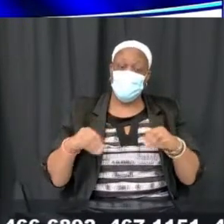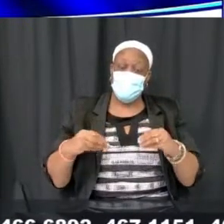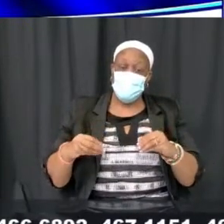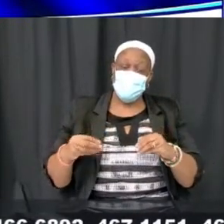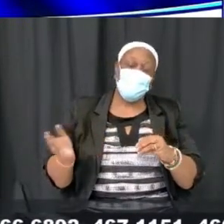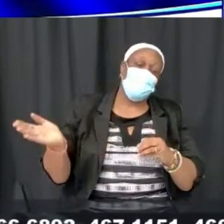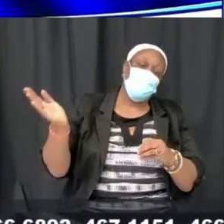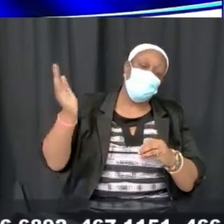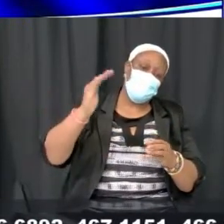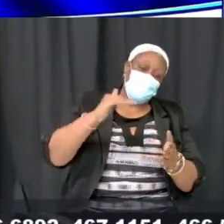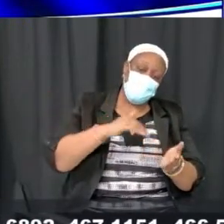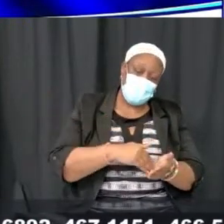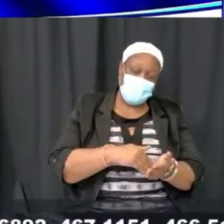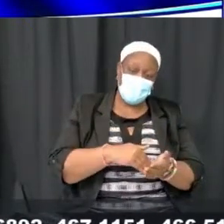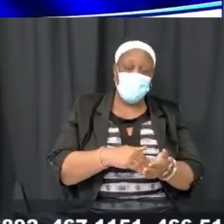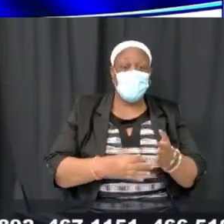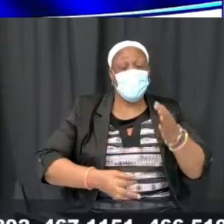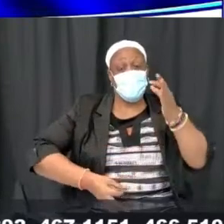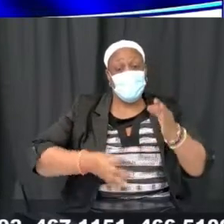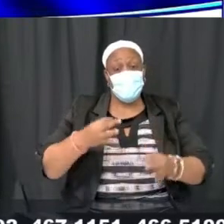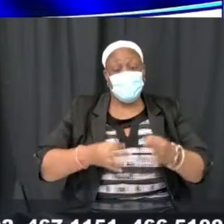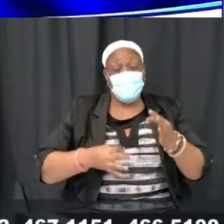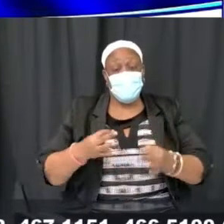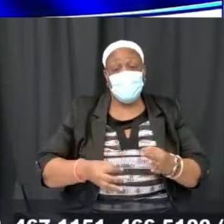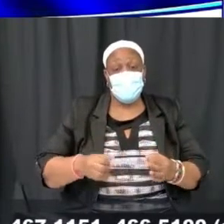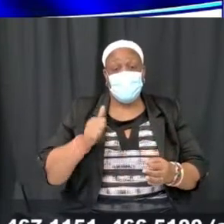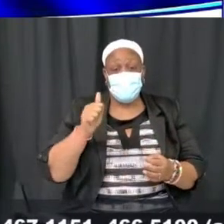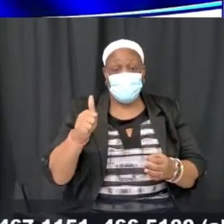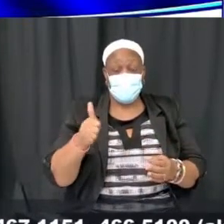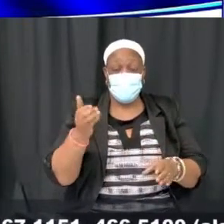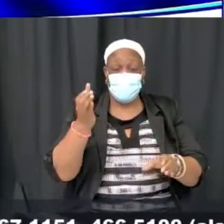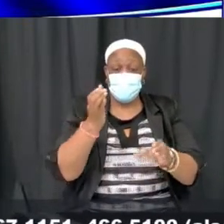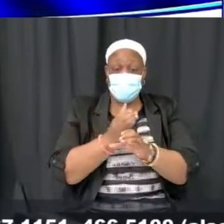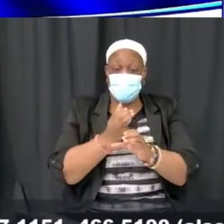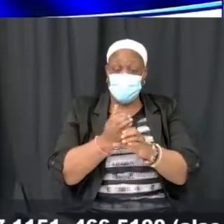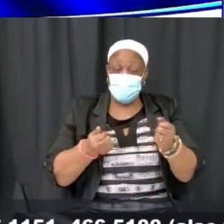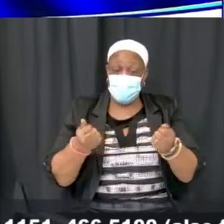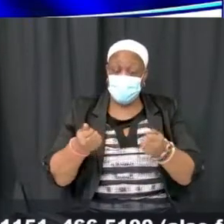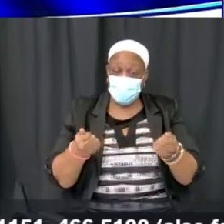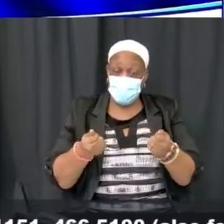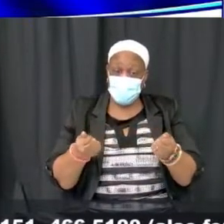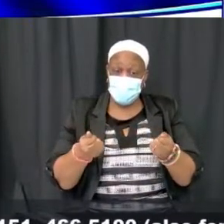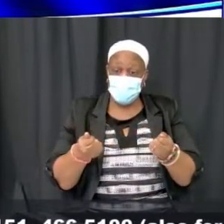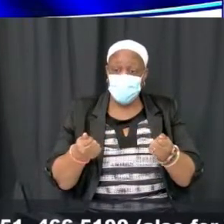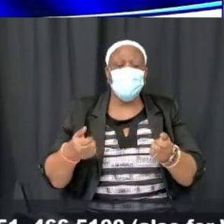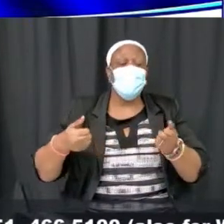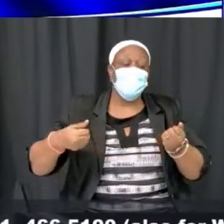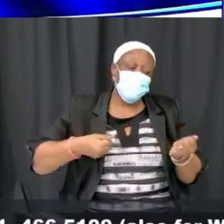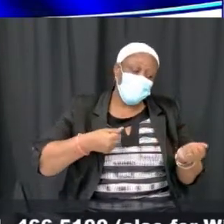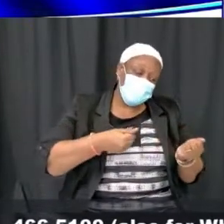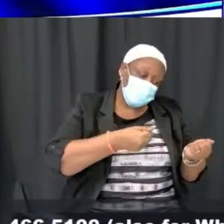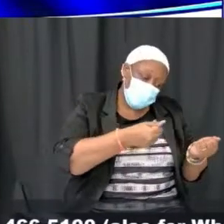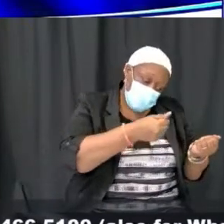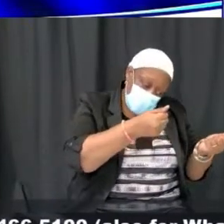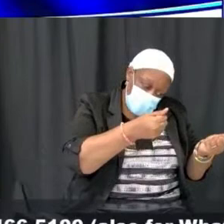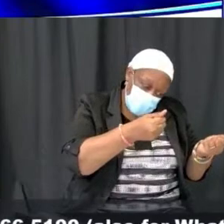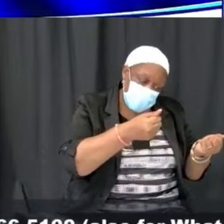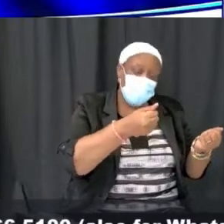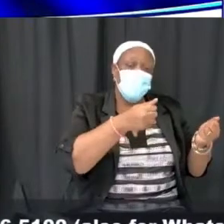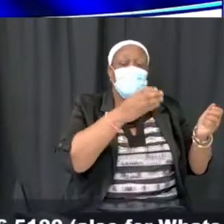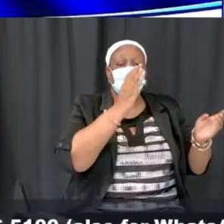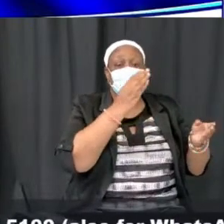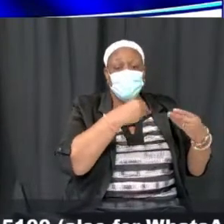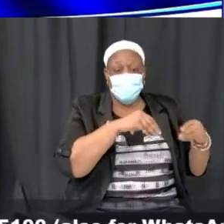back. If you have your own vehicle, utilize your own vehicle and avoid public transportation.